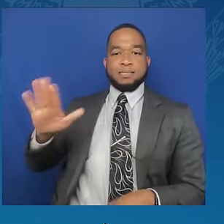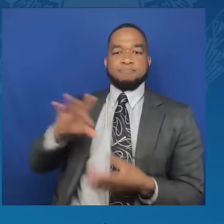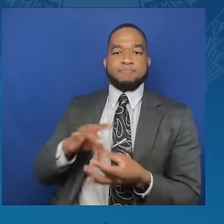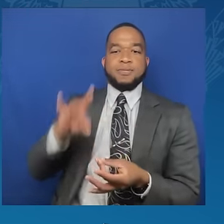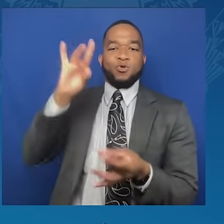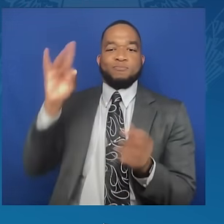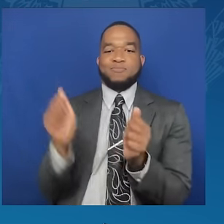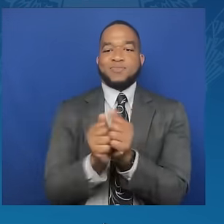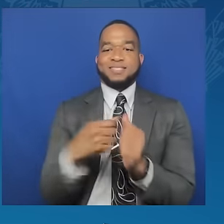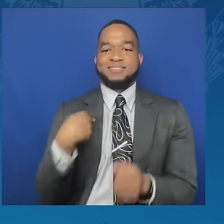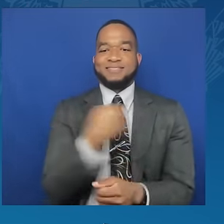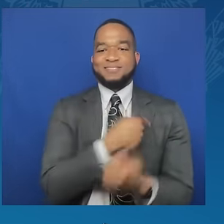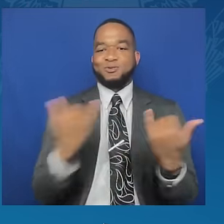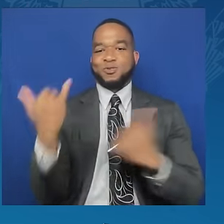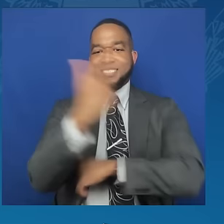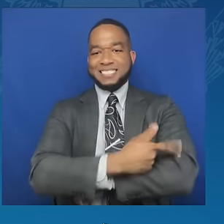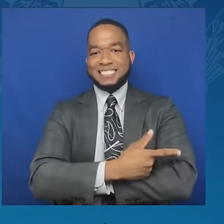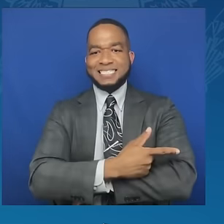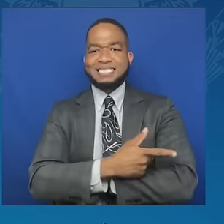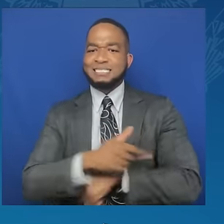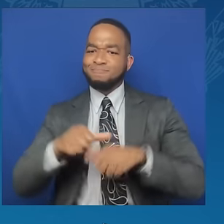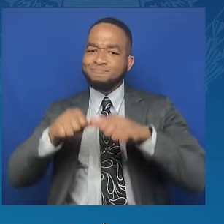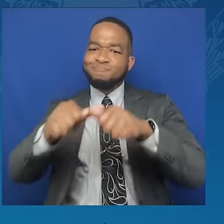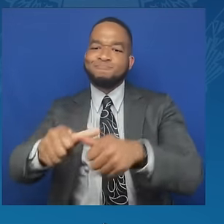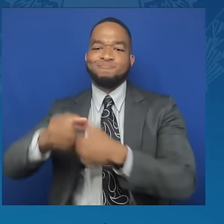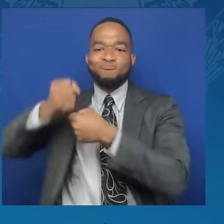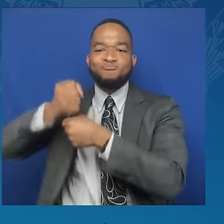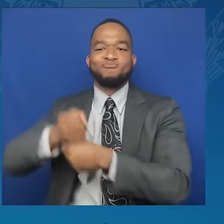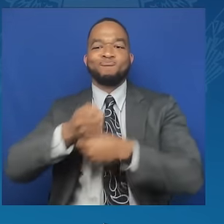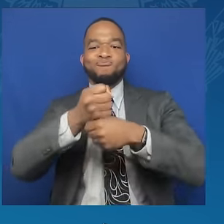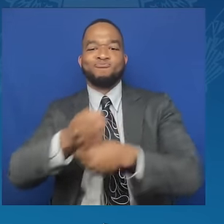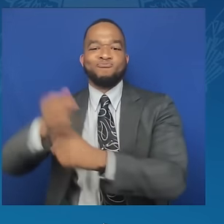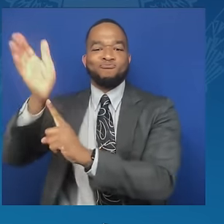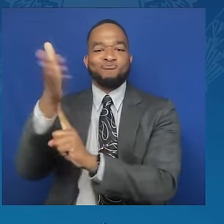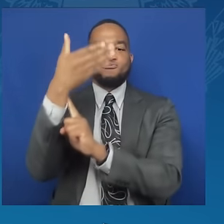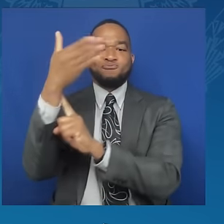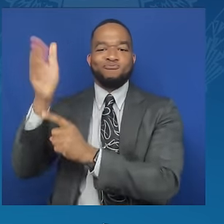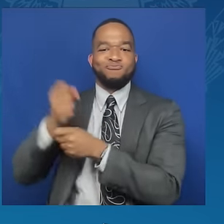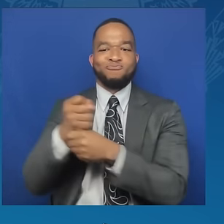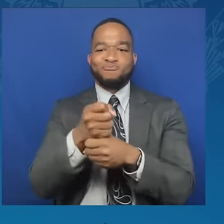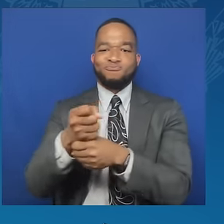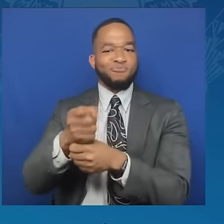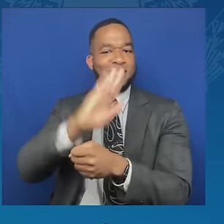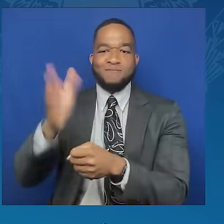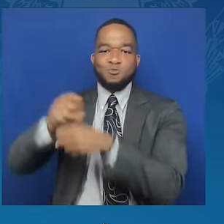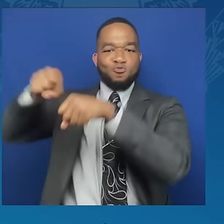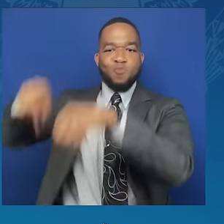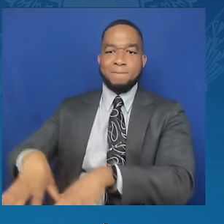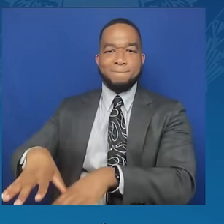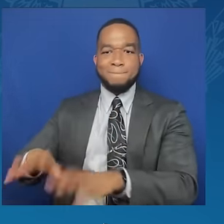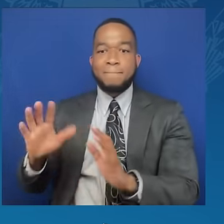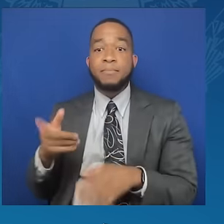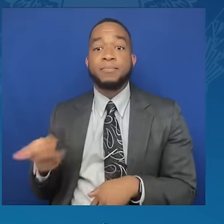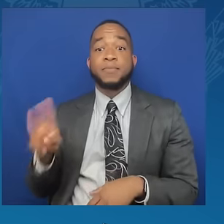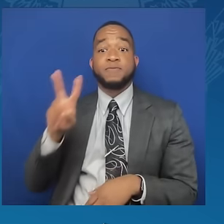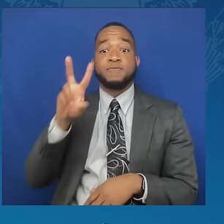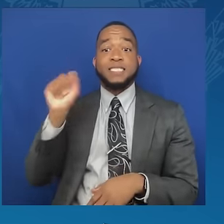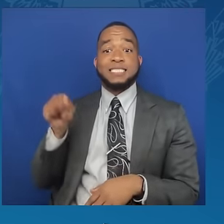Armstrong, every bit as well as he's served us. And we're going to keep marching